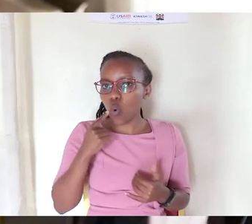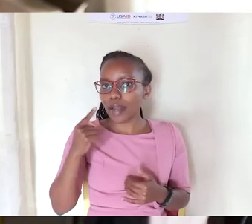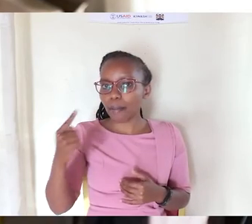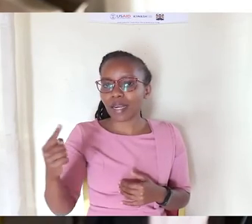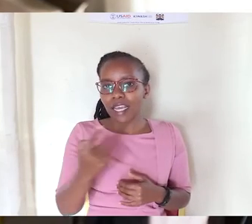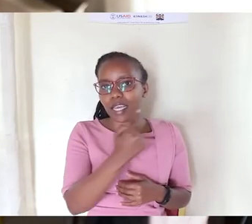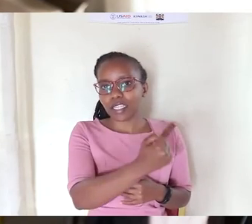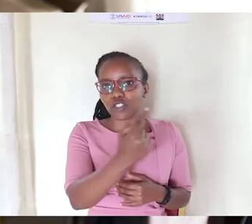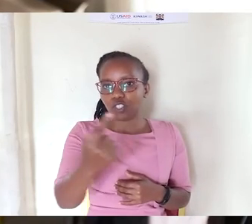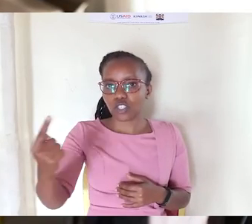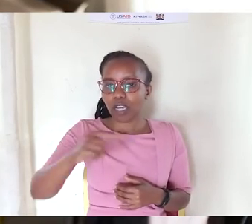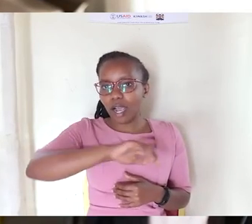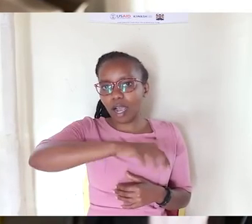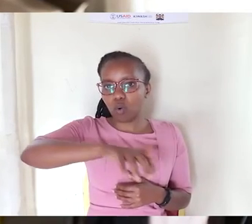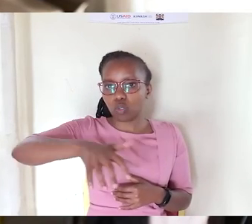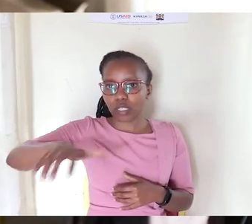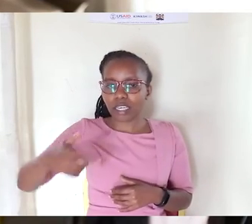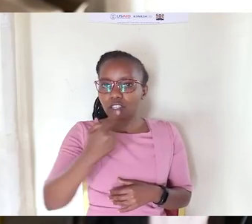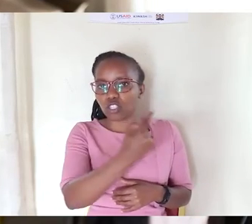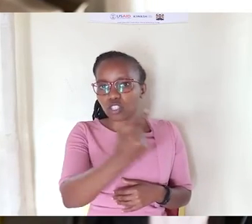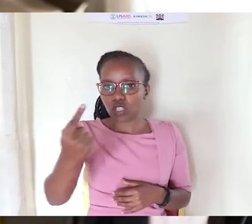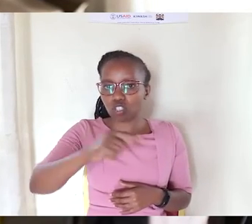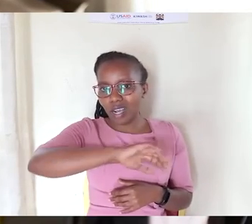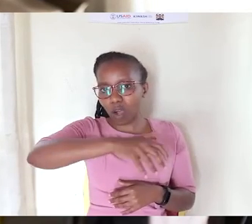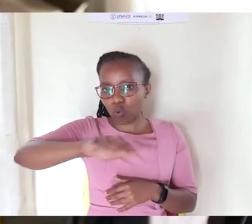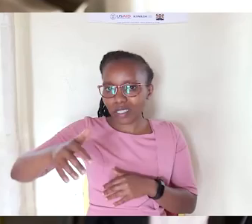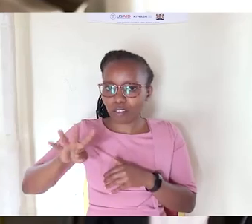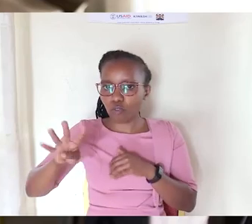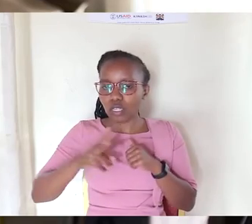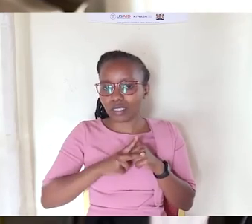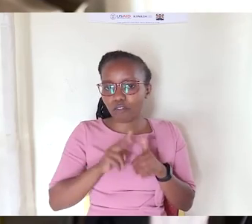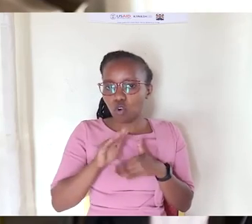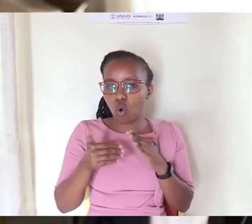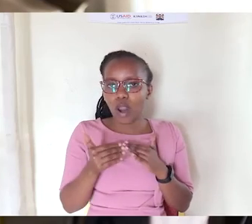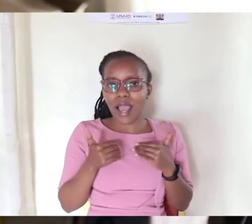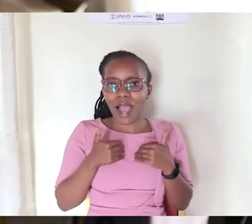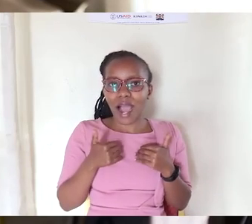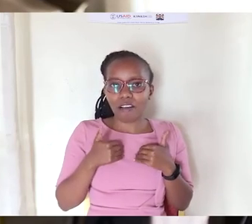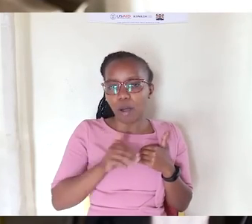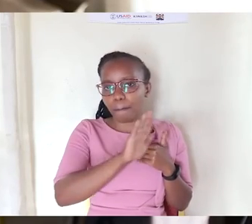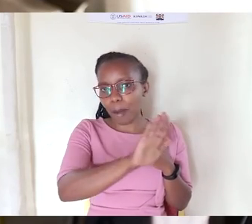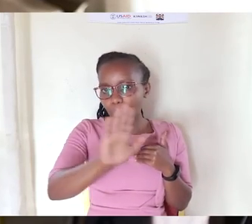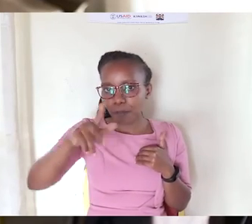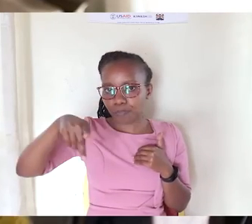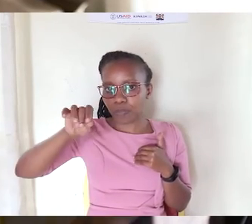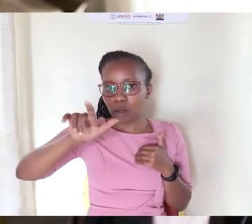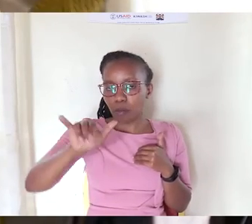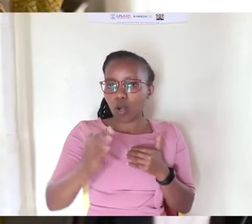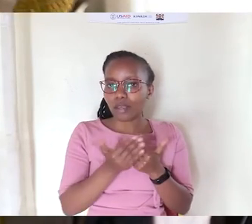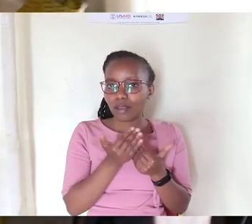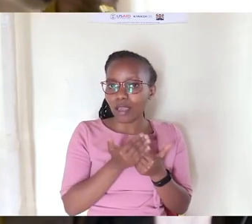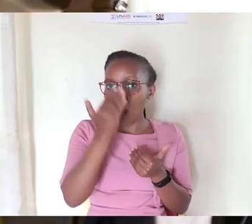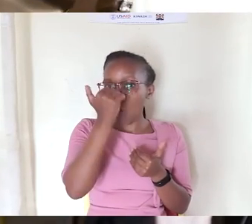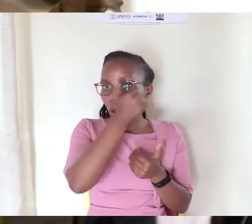in every single county, 47 counties must be able to have their own Polycare. Why? It will